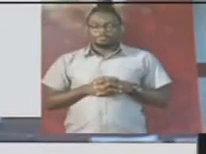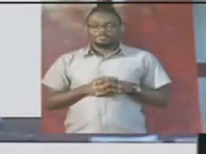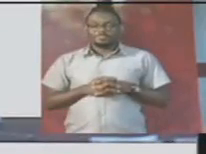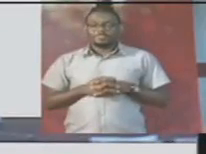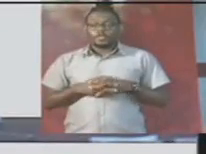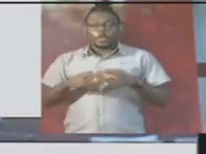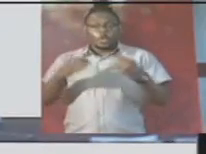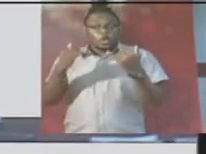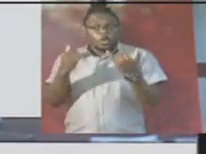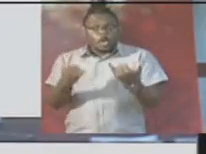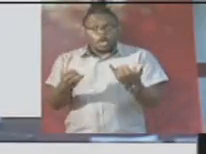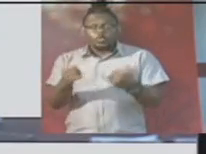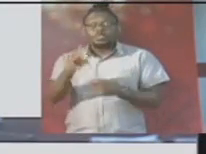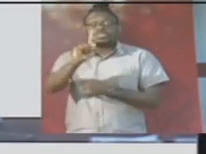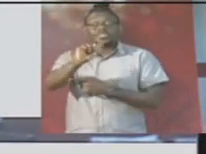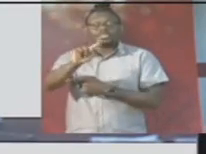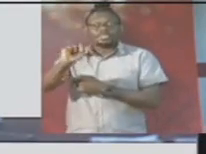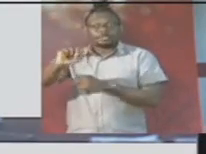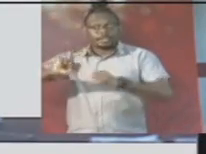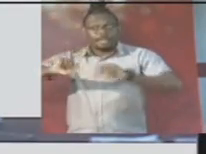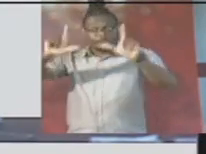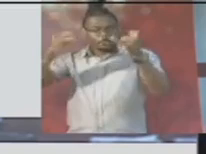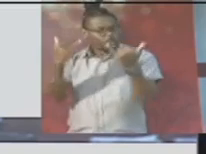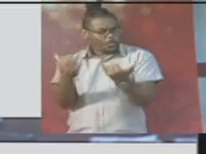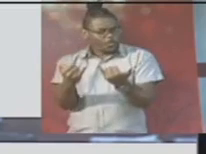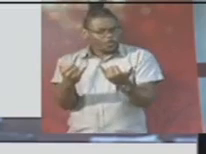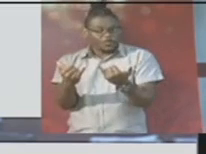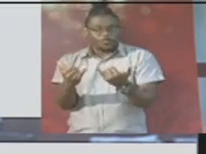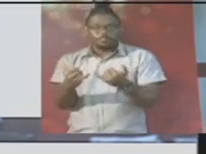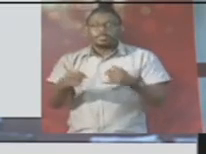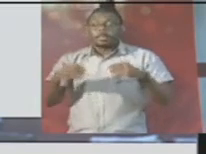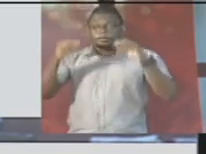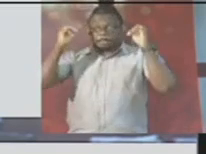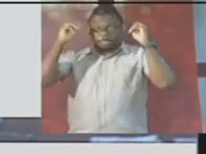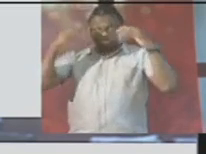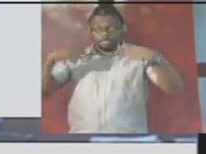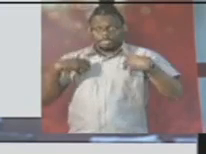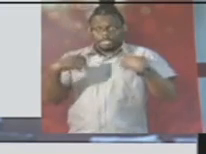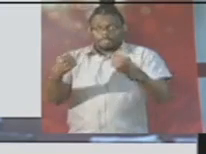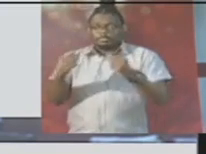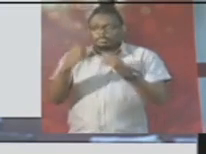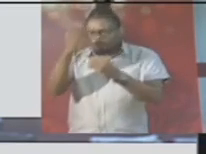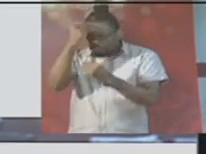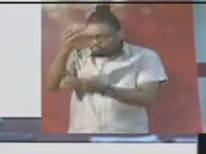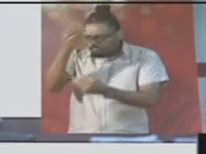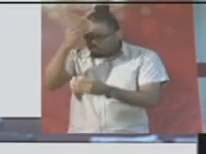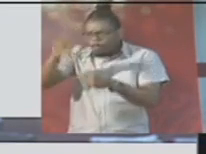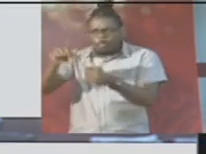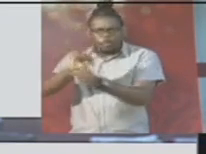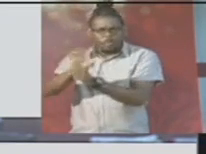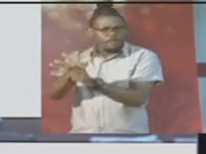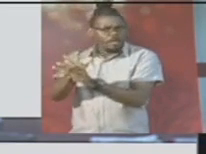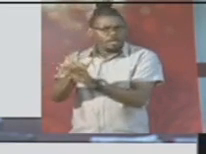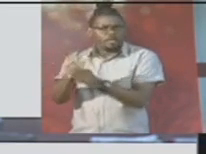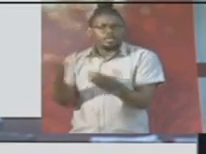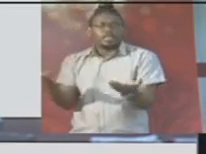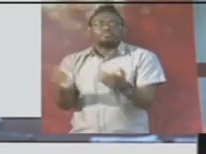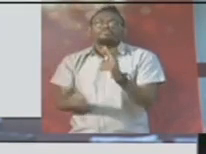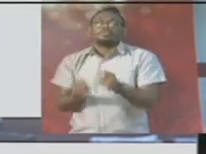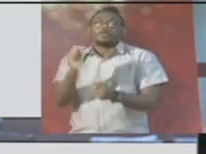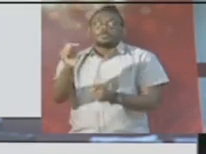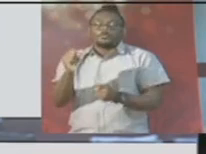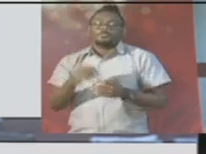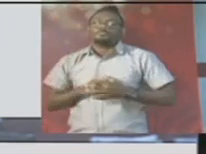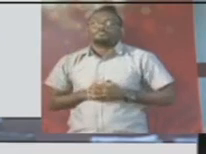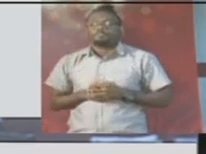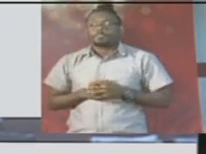This is TTT Live. I'm Ahilia Joseph Wharton. The Ministry of Health is giving an update on the status of COVID-19 in Trinidad and Tobago. We're